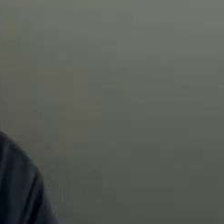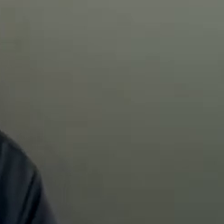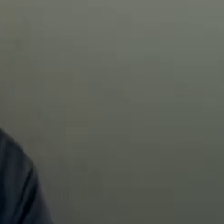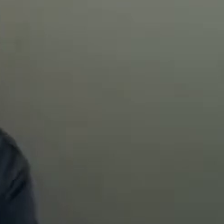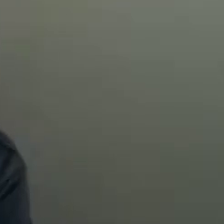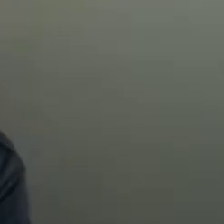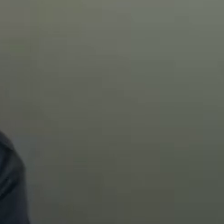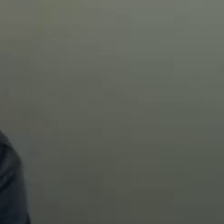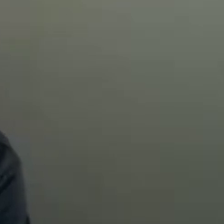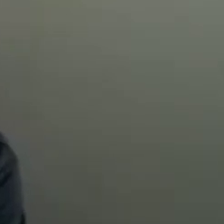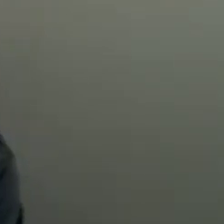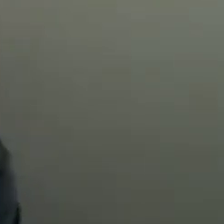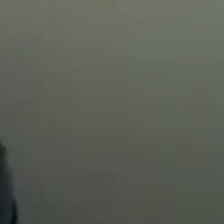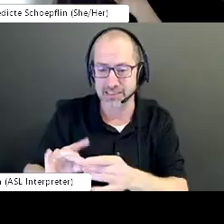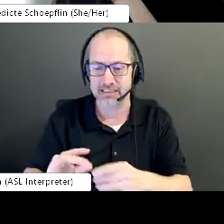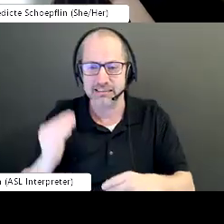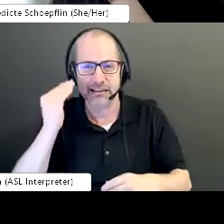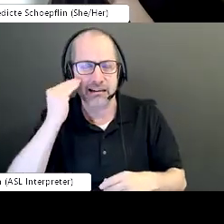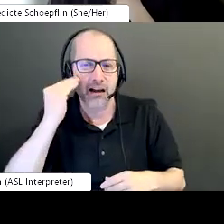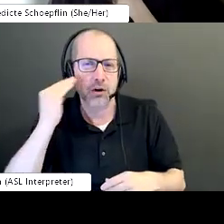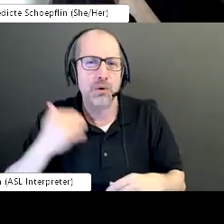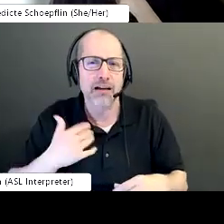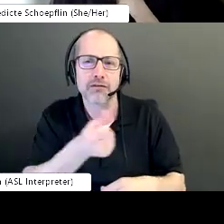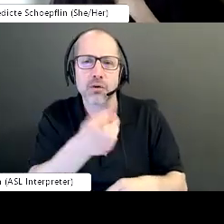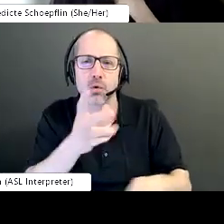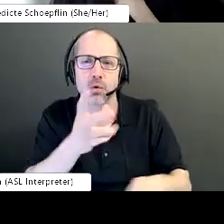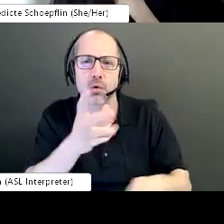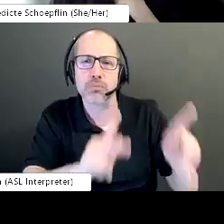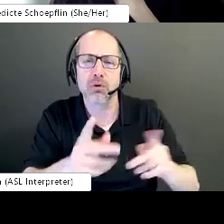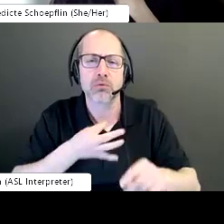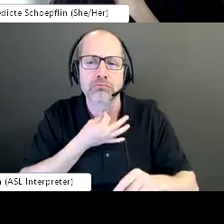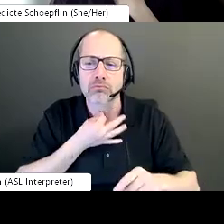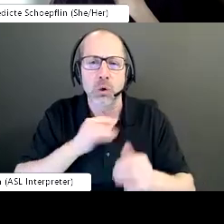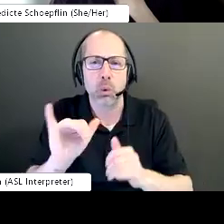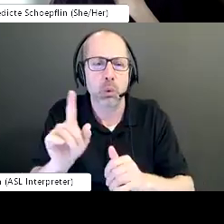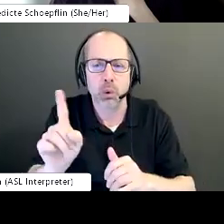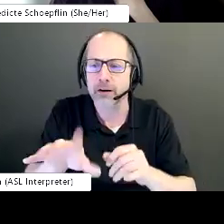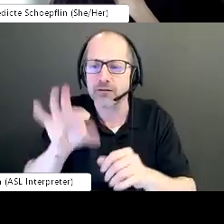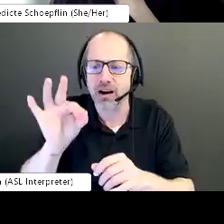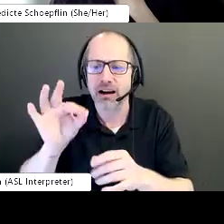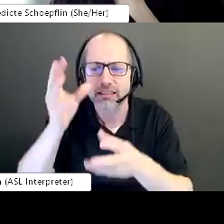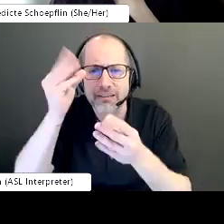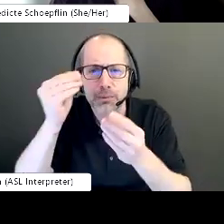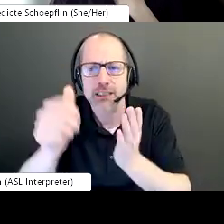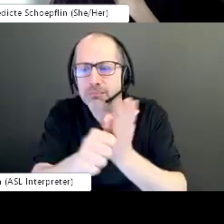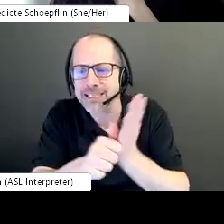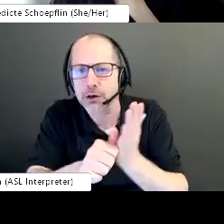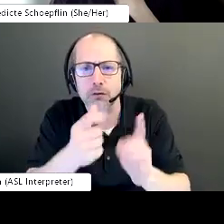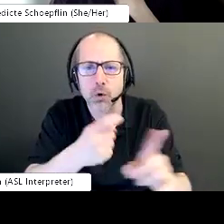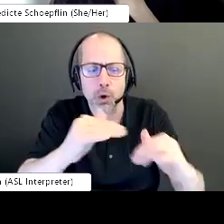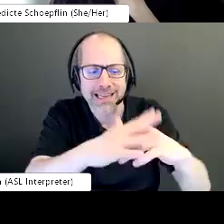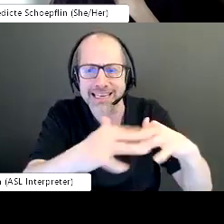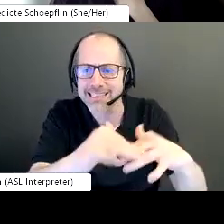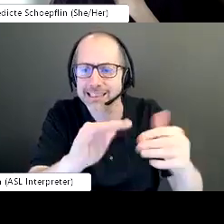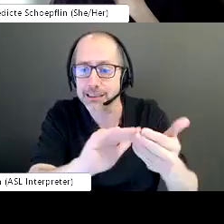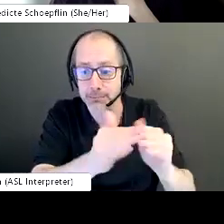Thank you. I know there was a couple questions about where we can find some of the materials for the Indigenous communities. So we will maybe try to